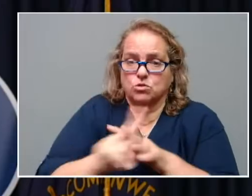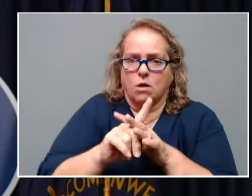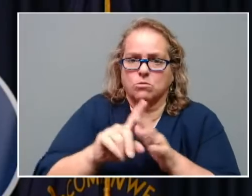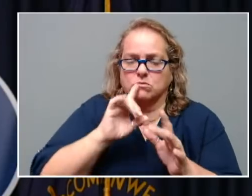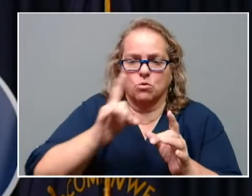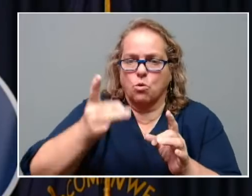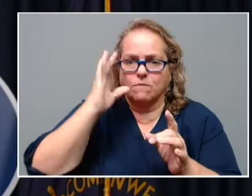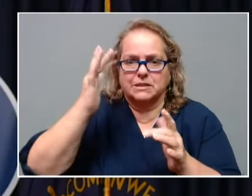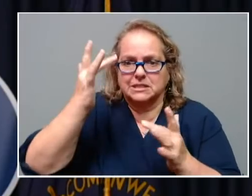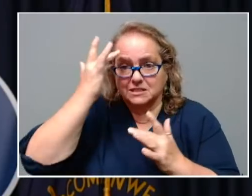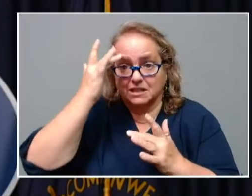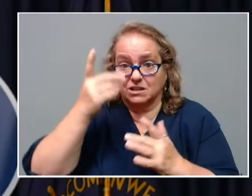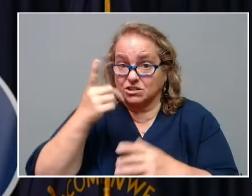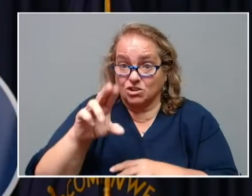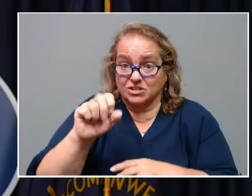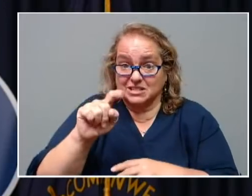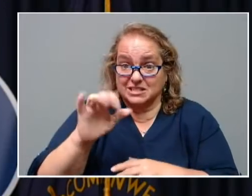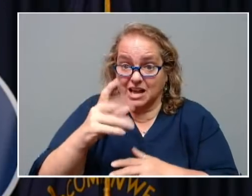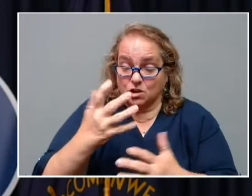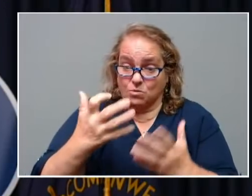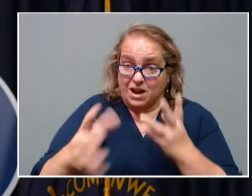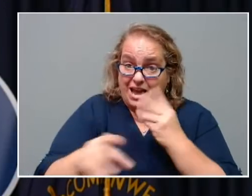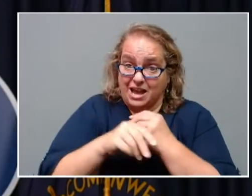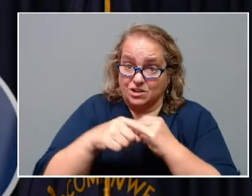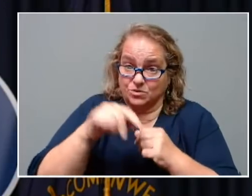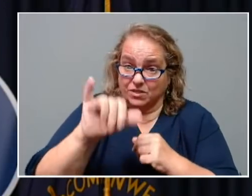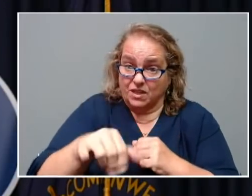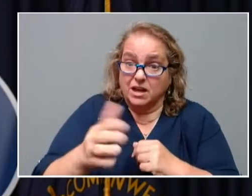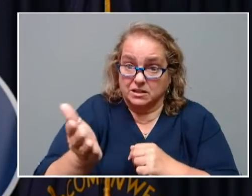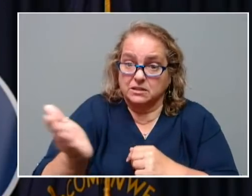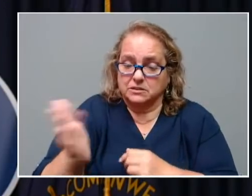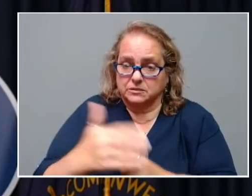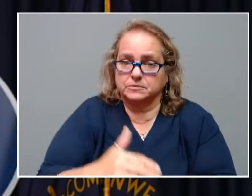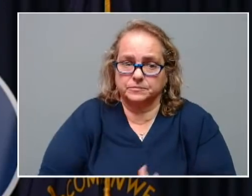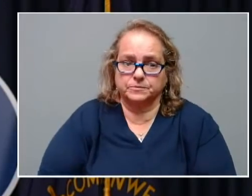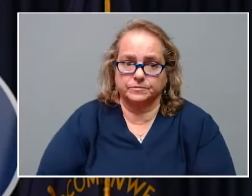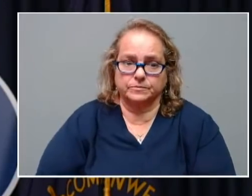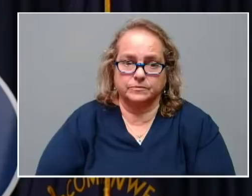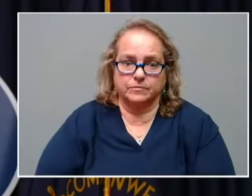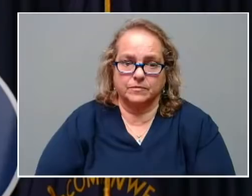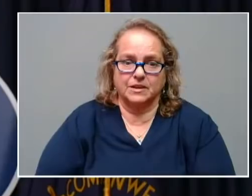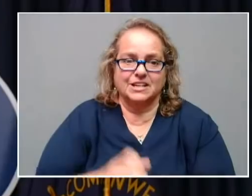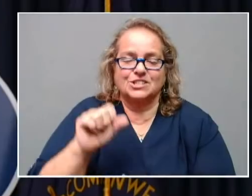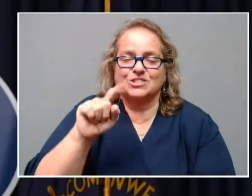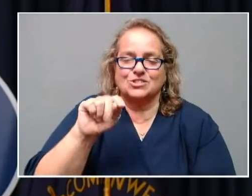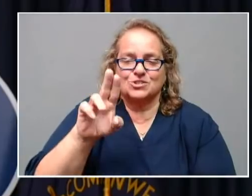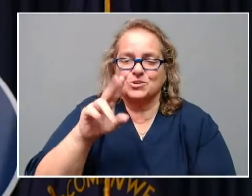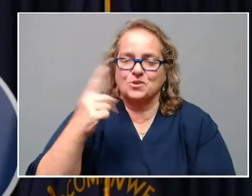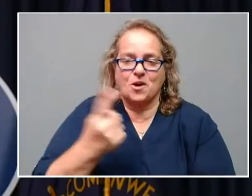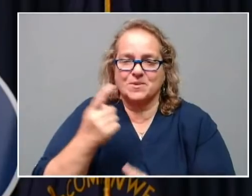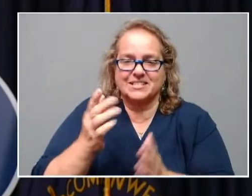you have anything to add to that? Yeah. Stu always has the Dr. Stack question.